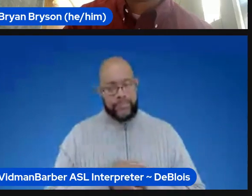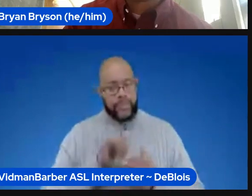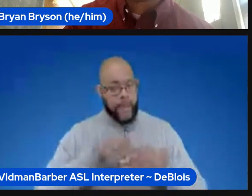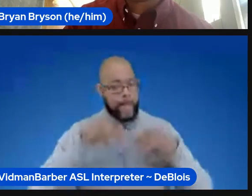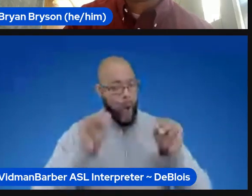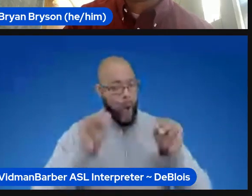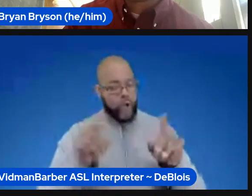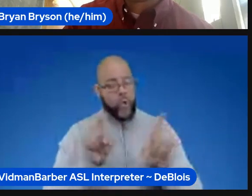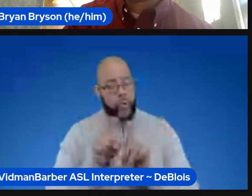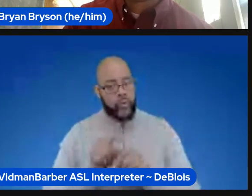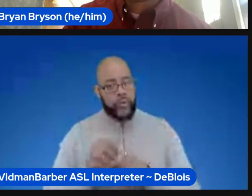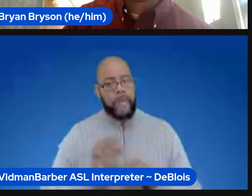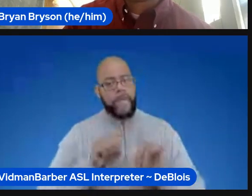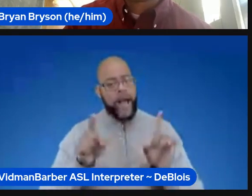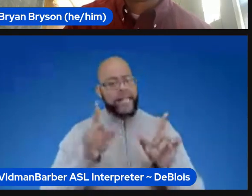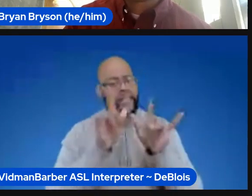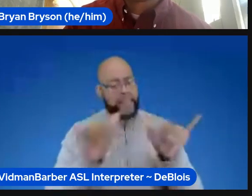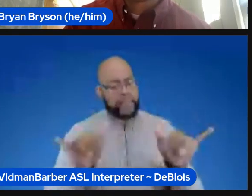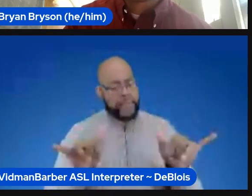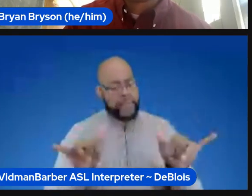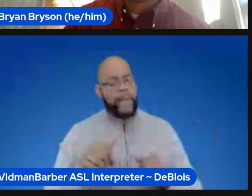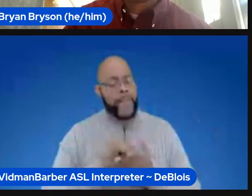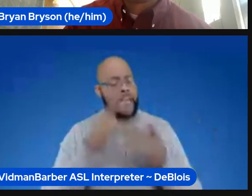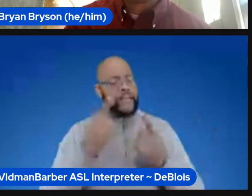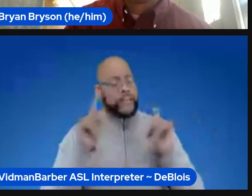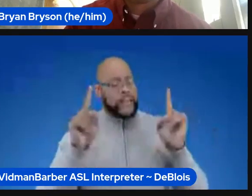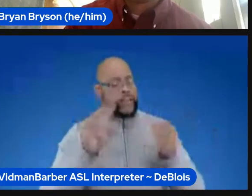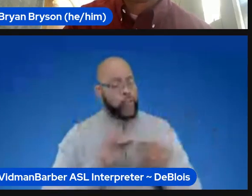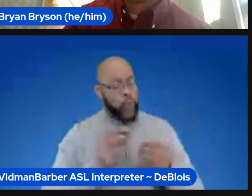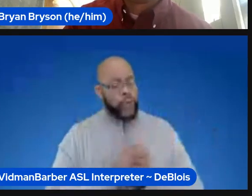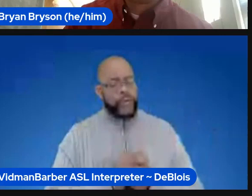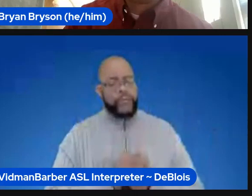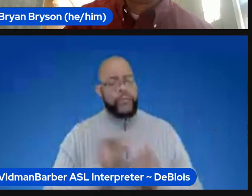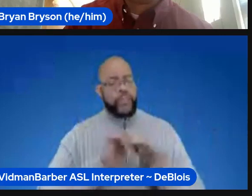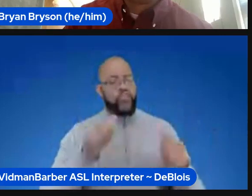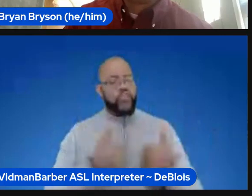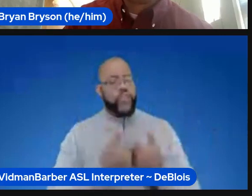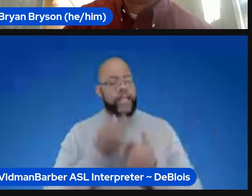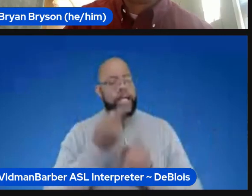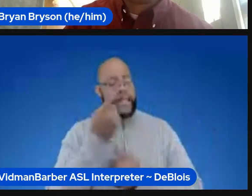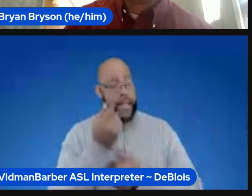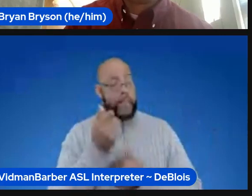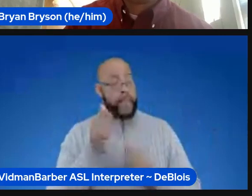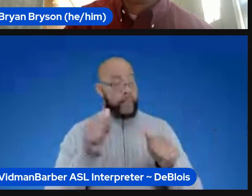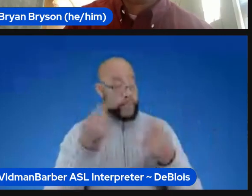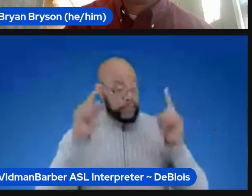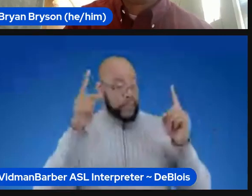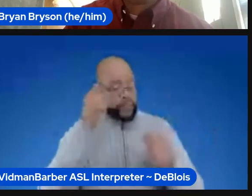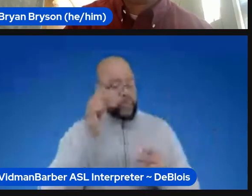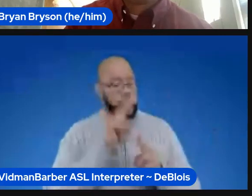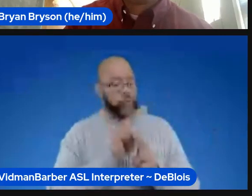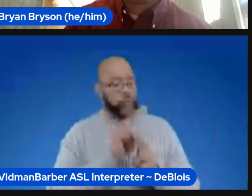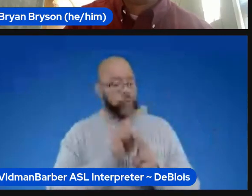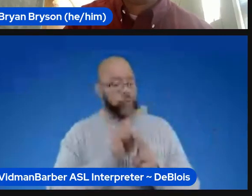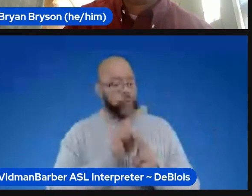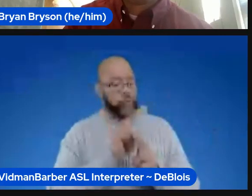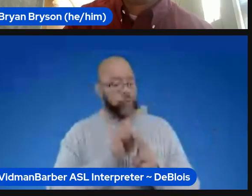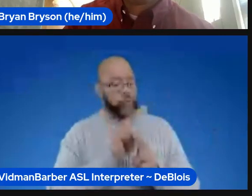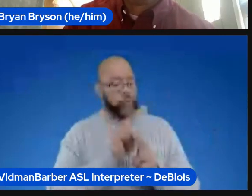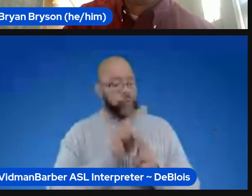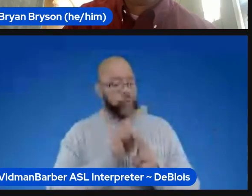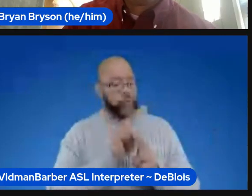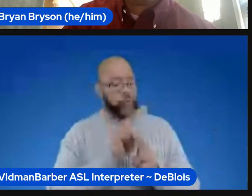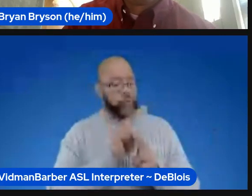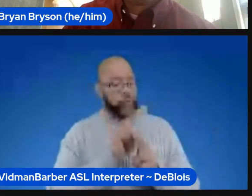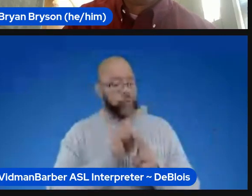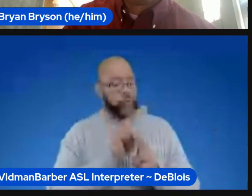well. But at the same time, it is a success story. The challenge is a bit of a success because using machine learning, we can accelerate that process as